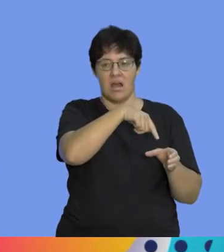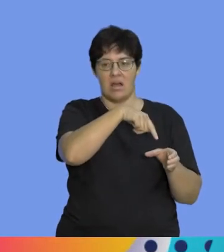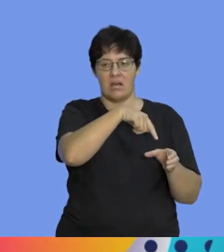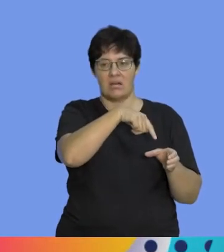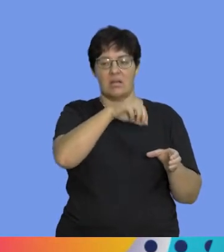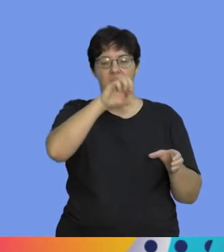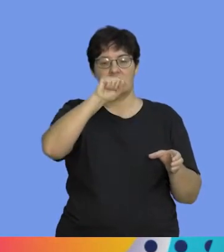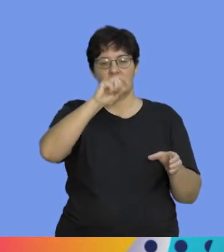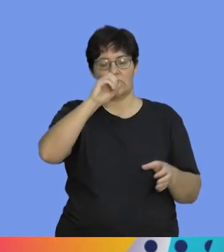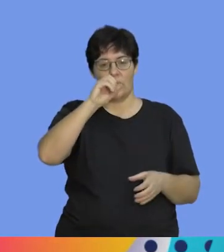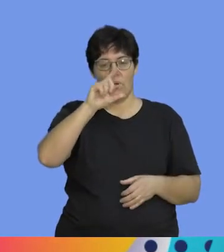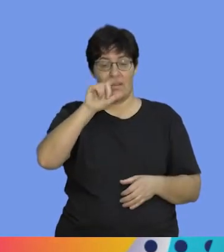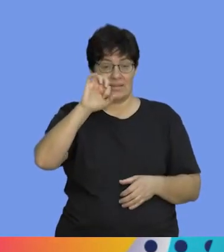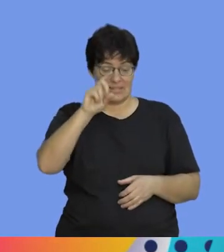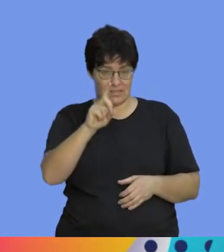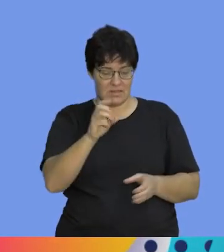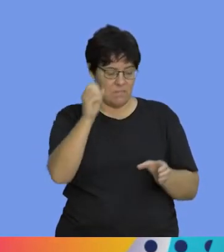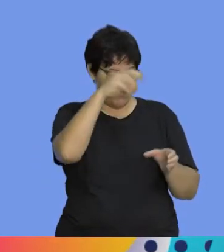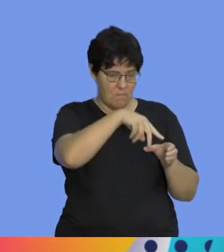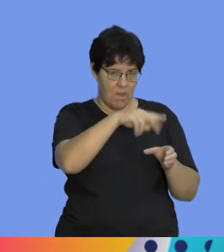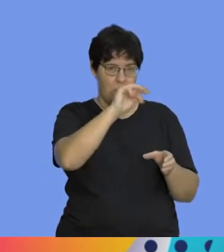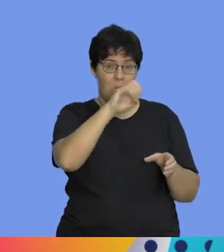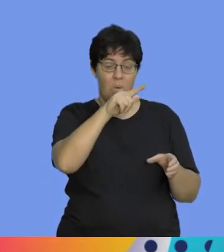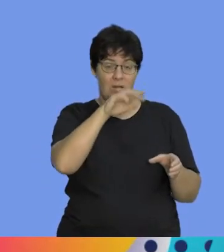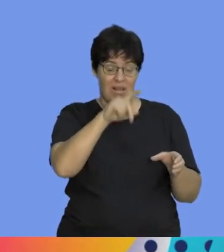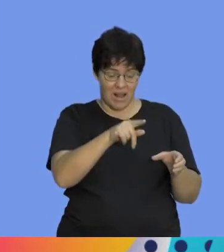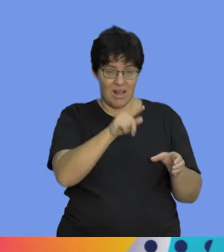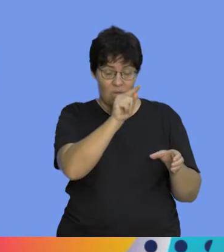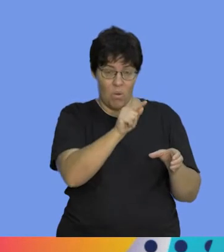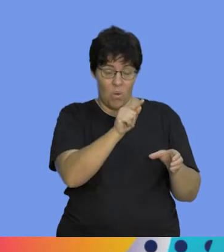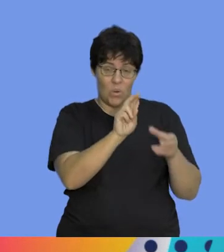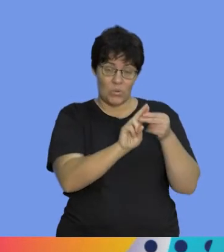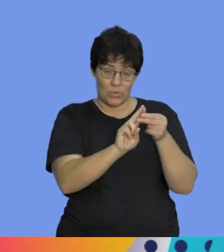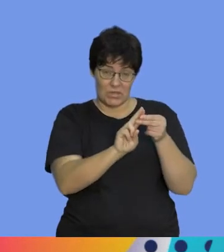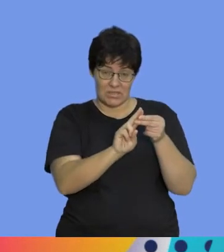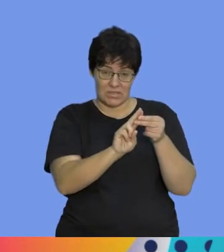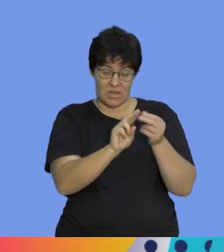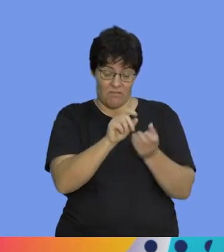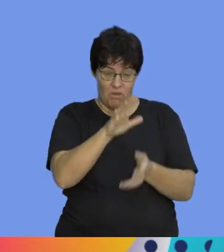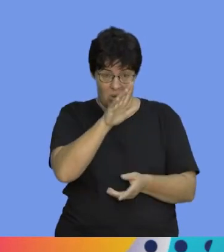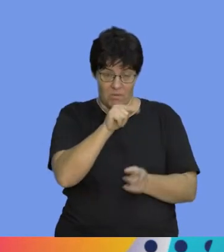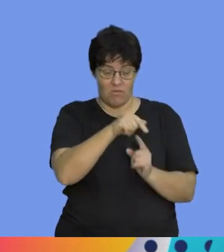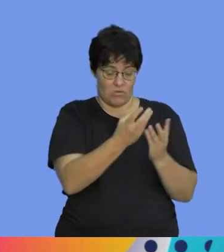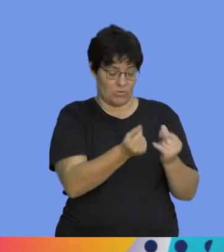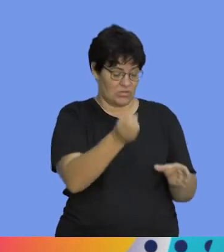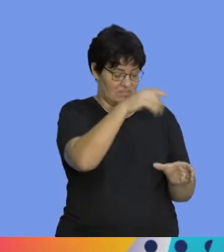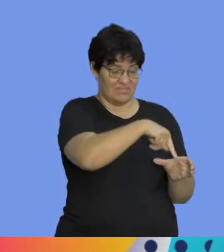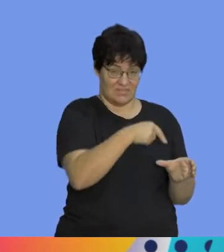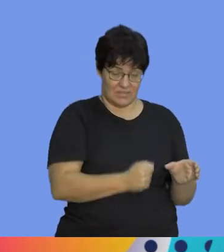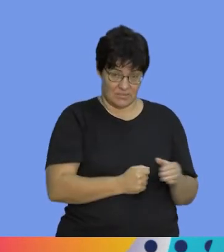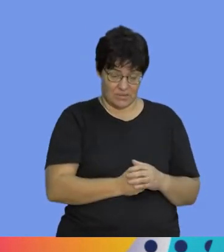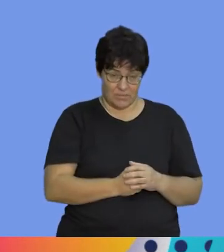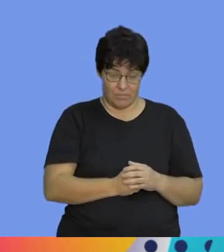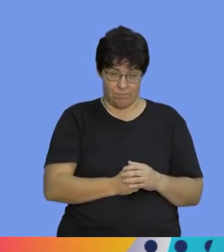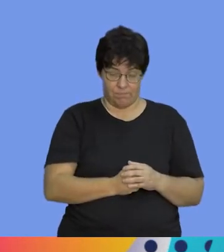of solid, we are talking about the moles of that substance per unit volume of solution. And we said that earlier